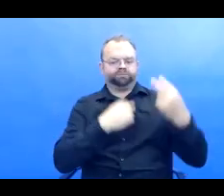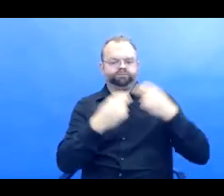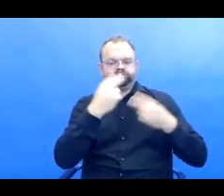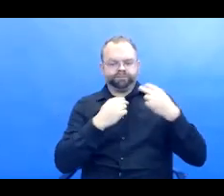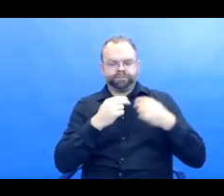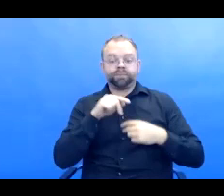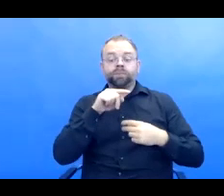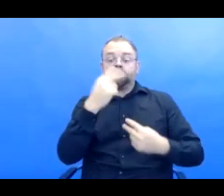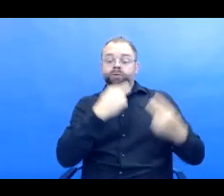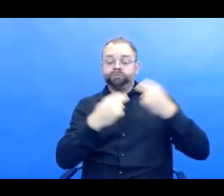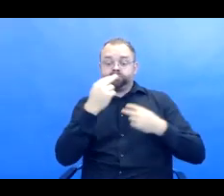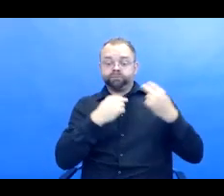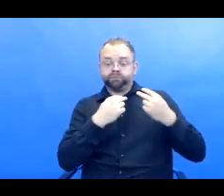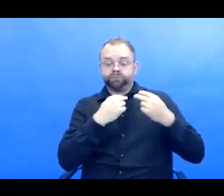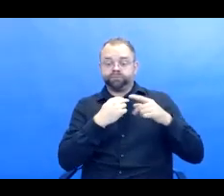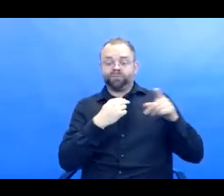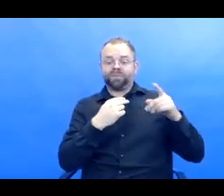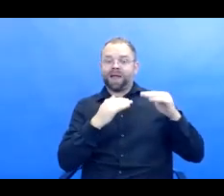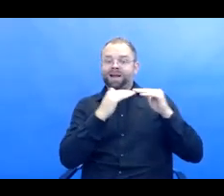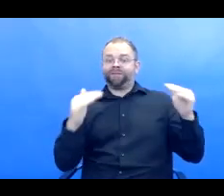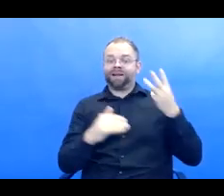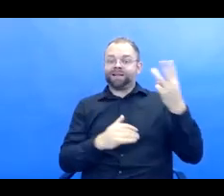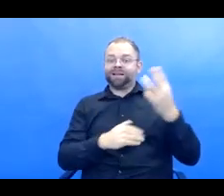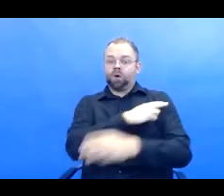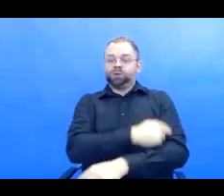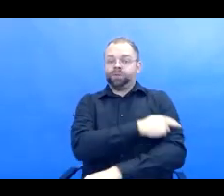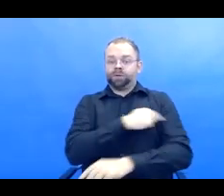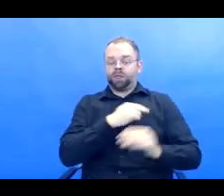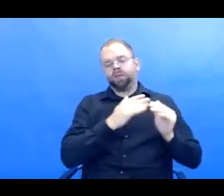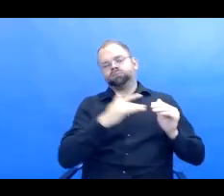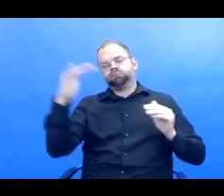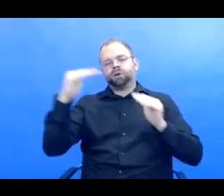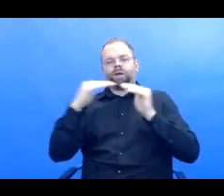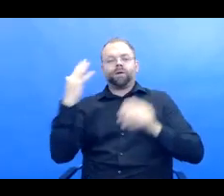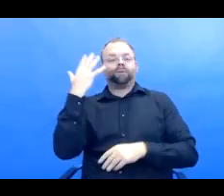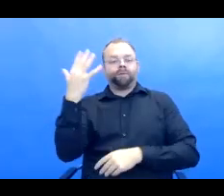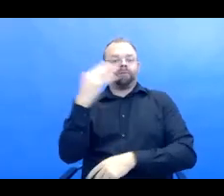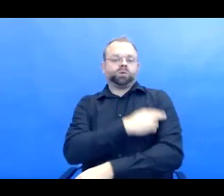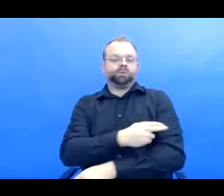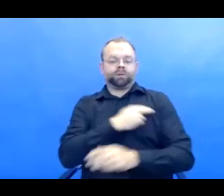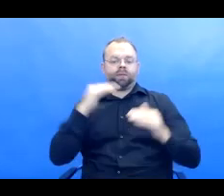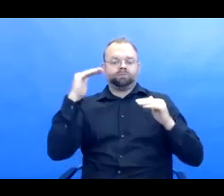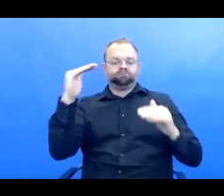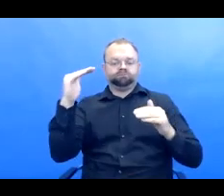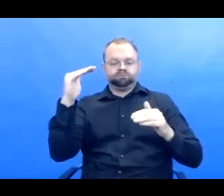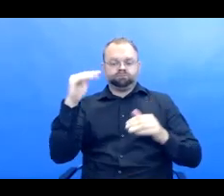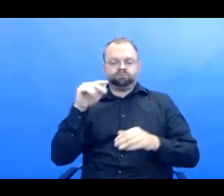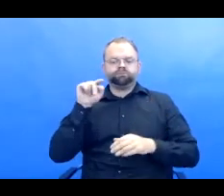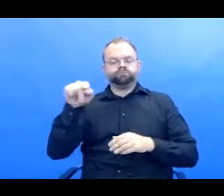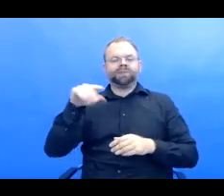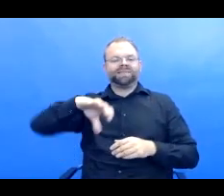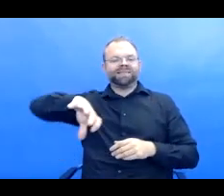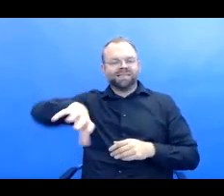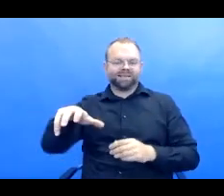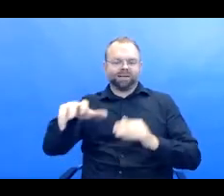one major barrier is that the medical board, some sit only once a month. In some hospitals, they sit twice a